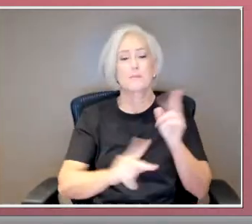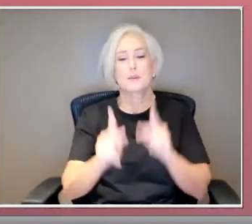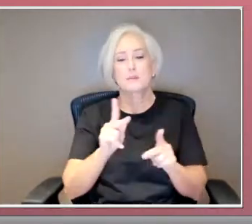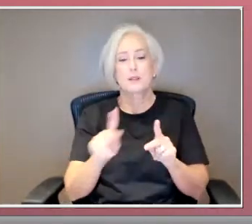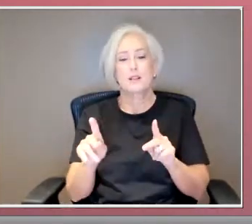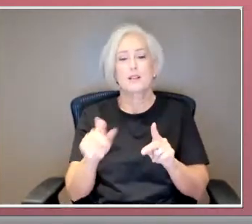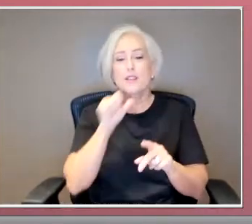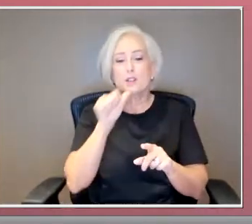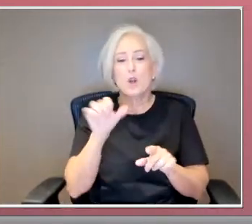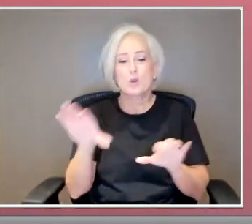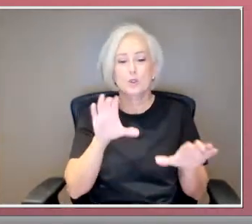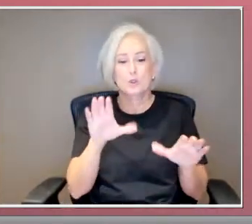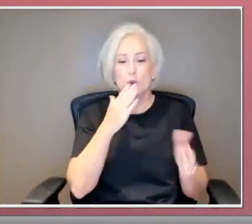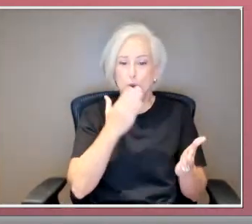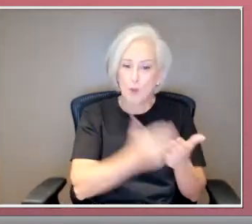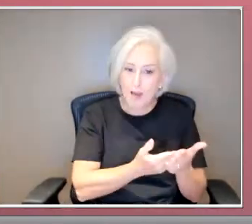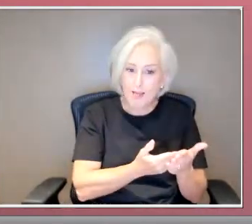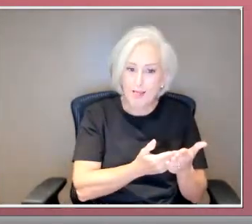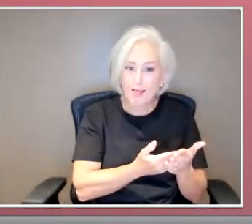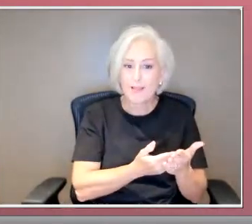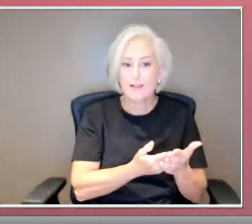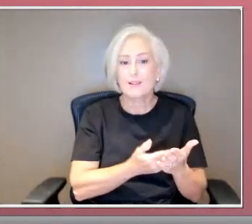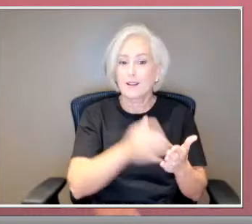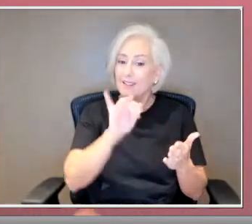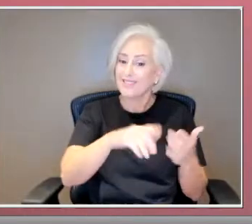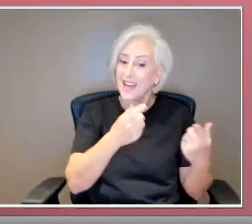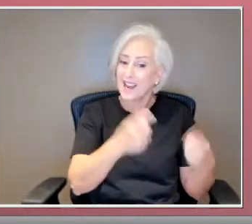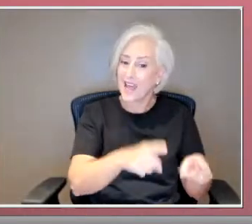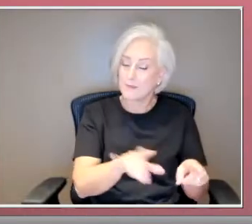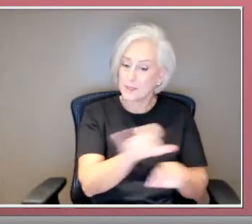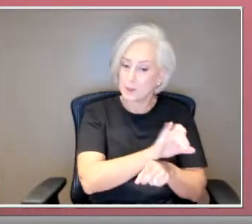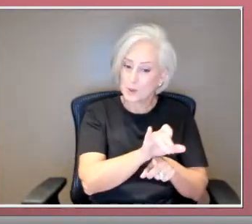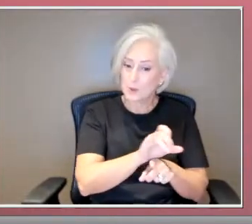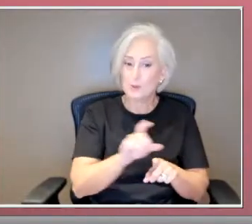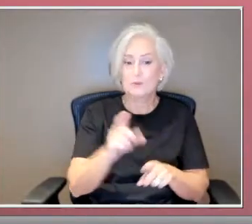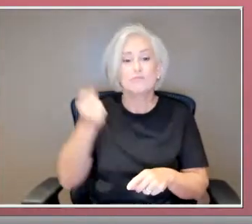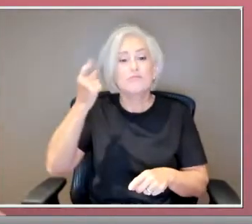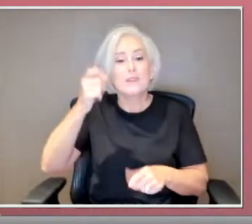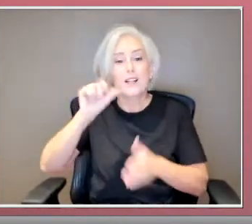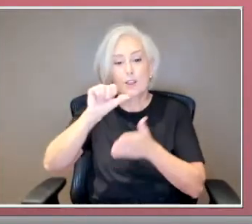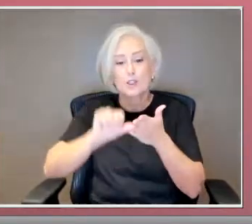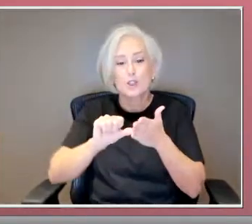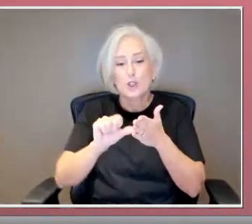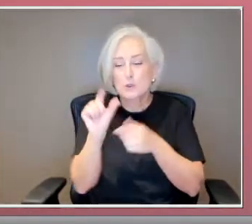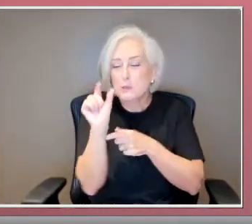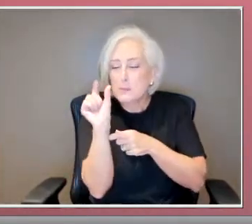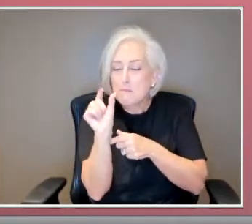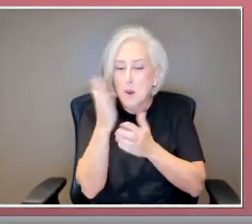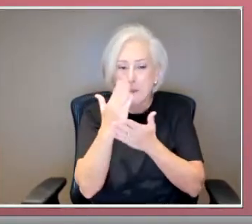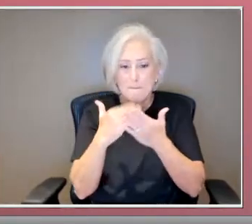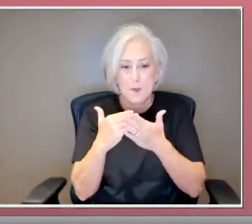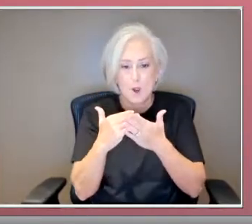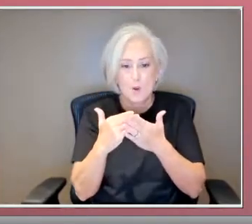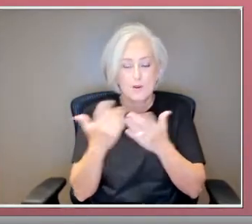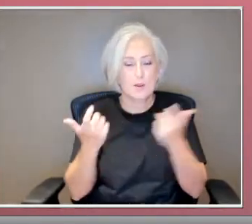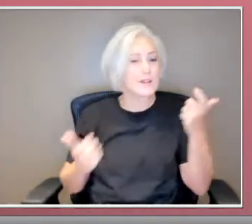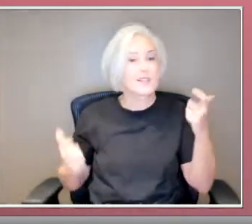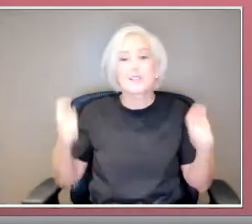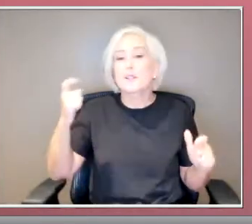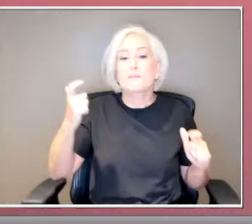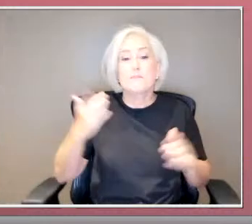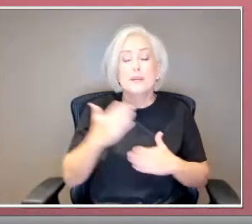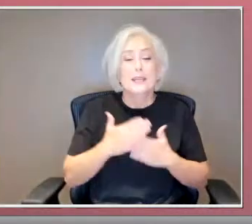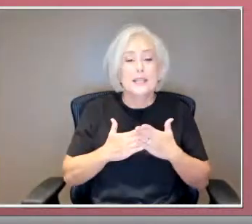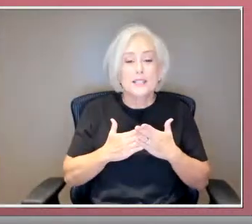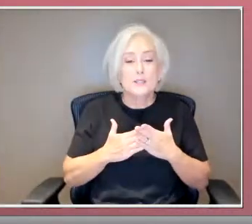happens too. But I mean, this is, to be honest, the surgery is a small part of it. The greatest,